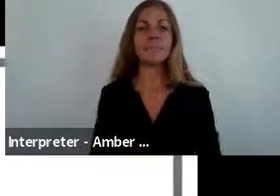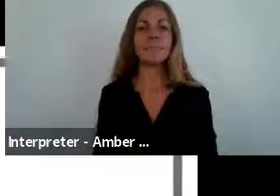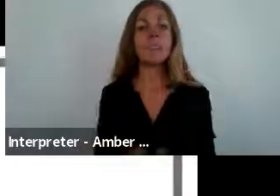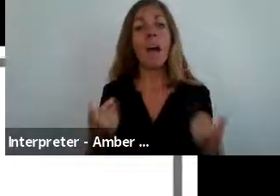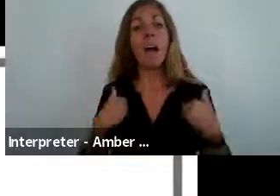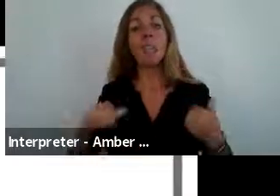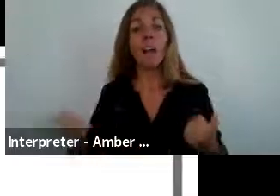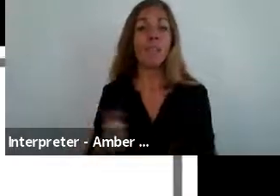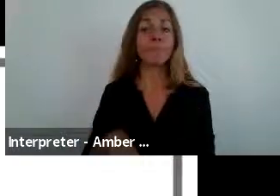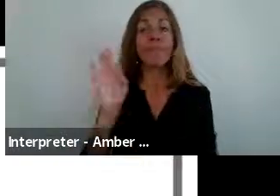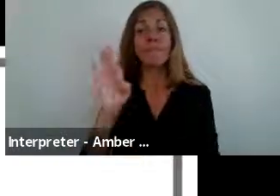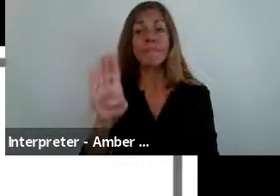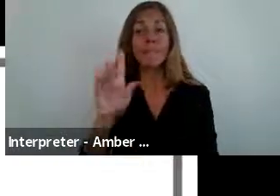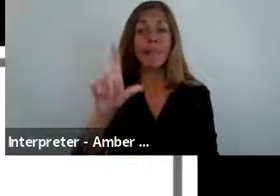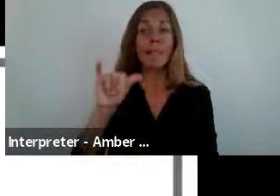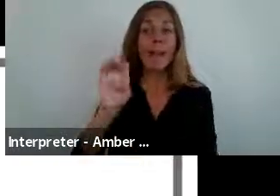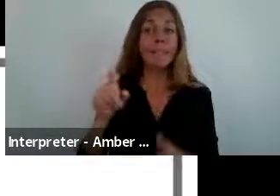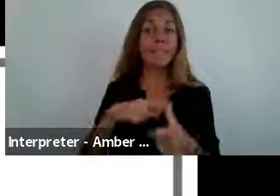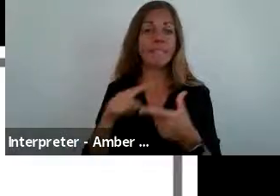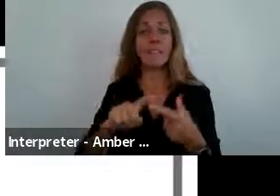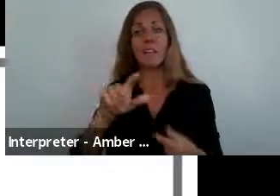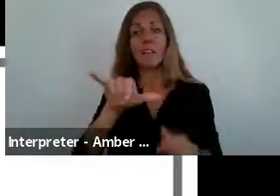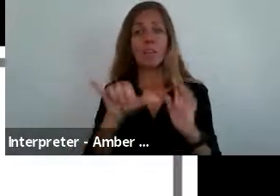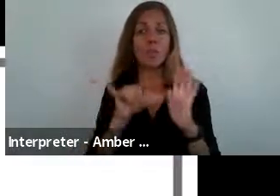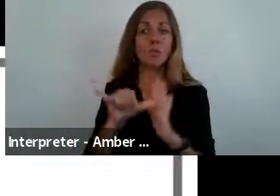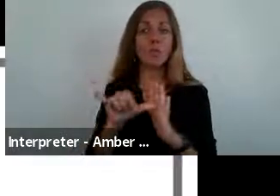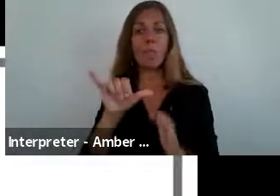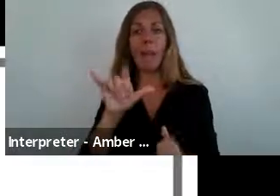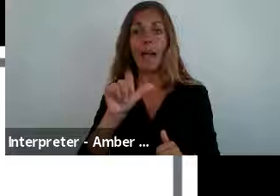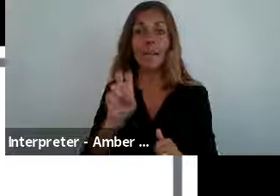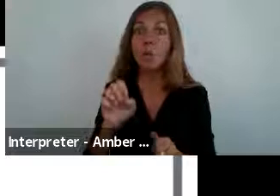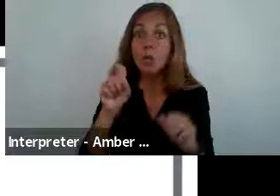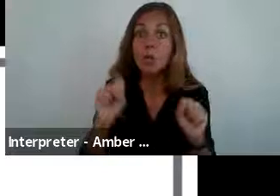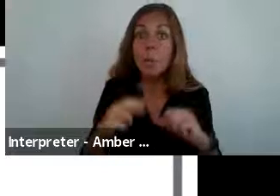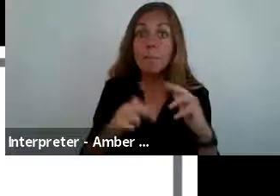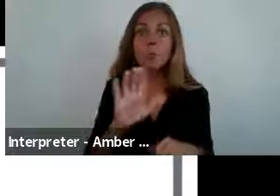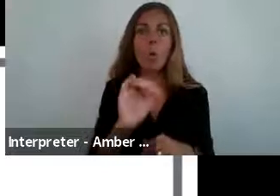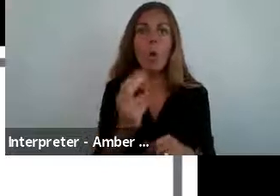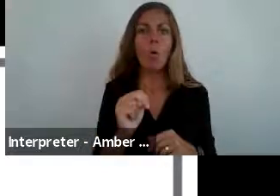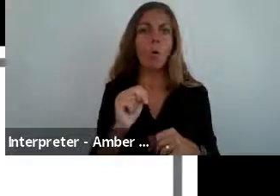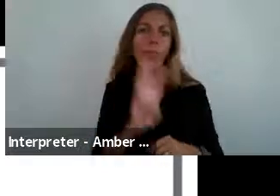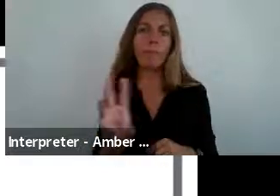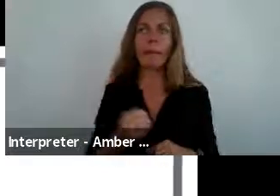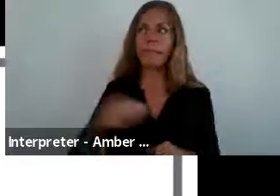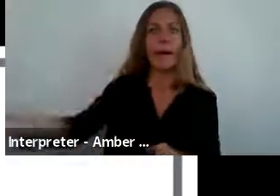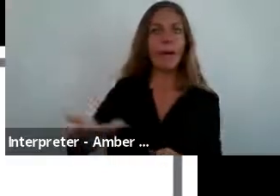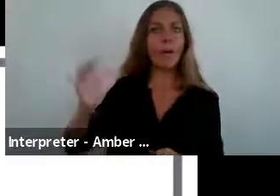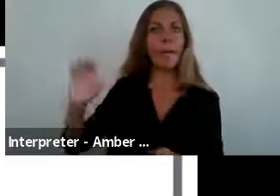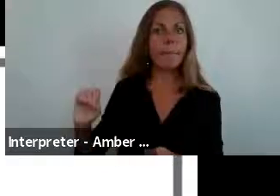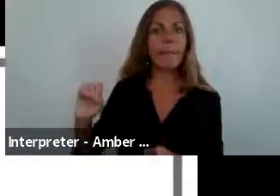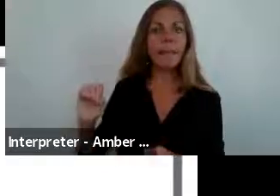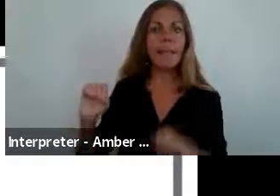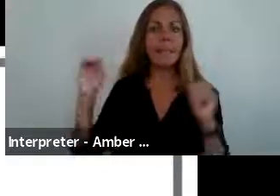Facebook Live, YouTube Live. You can build your own website or, you know, hire a company that